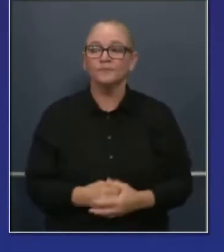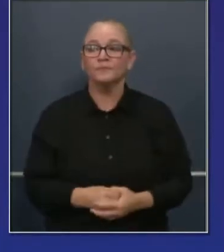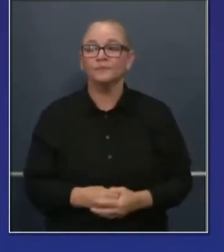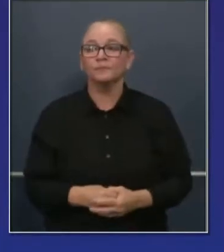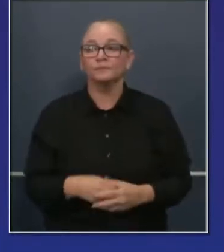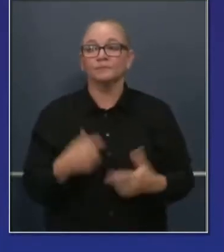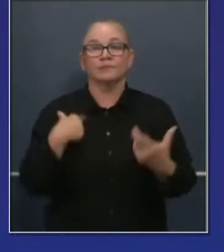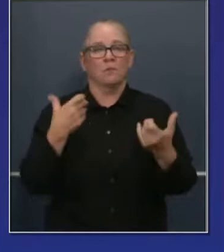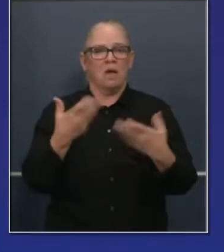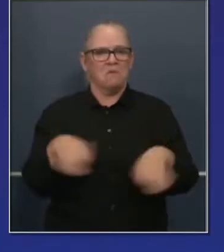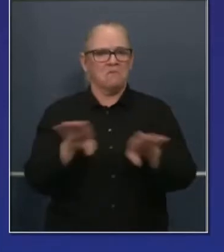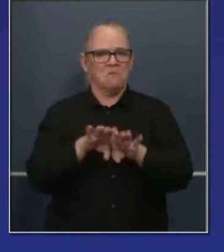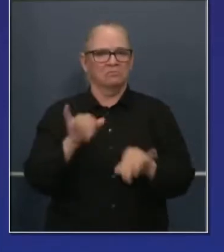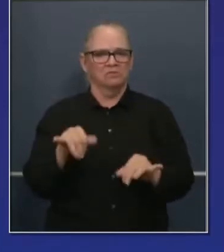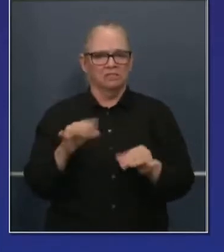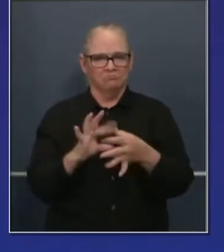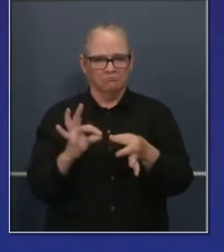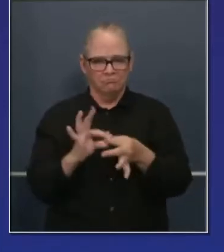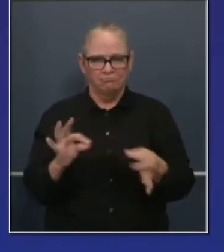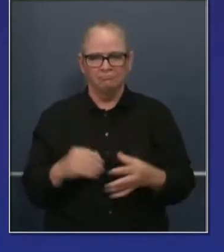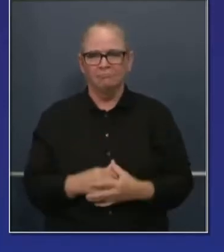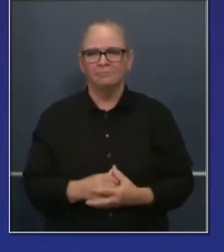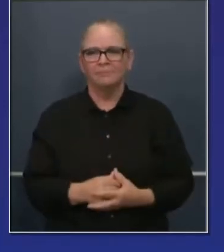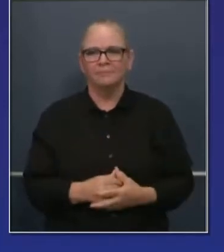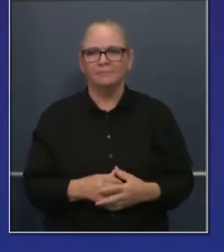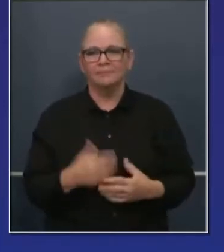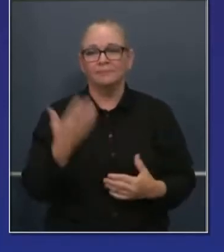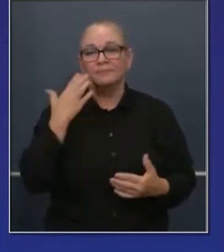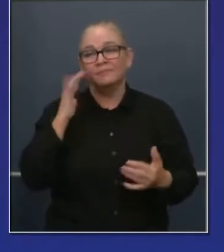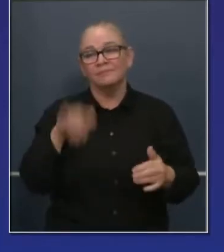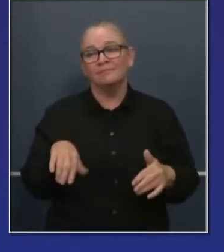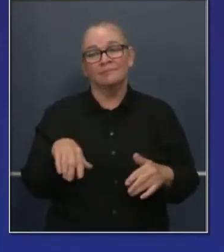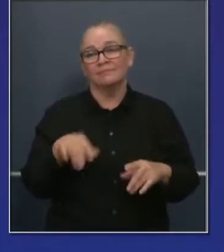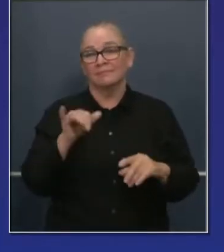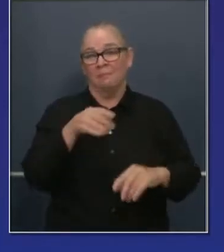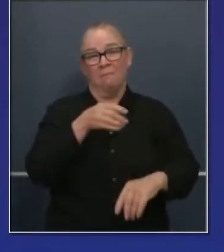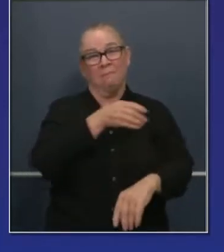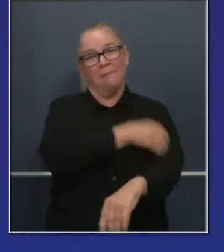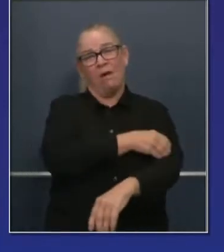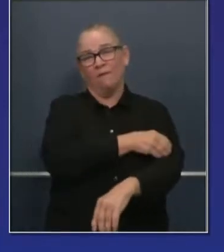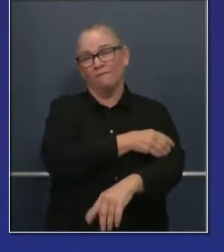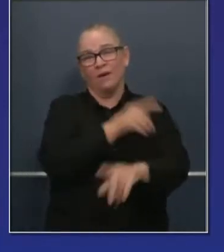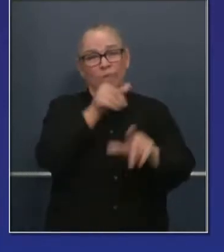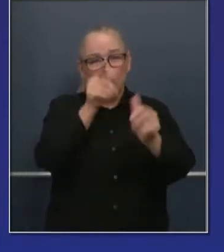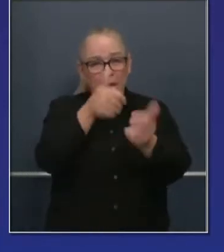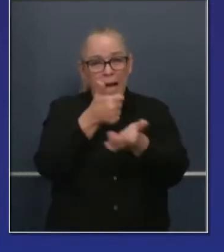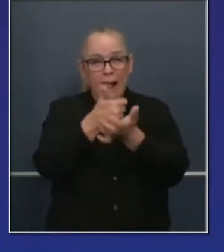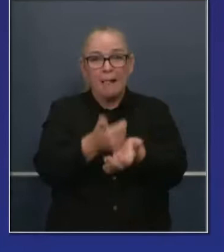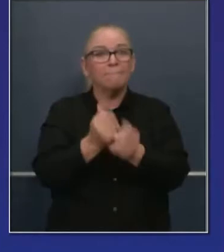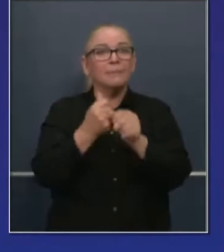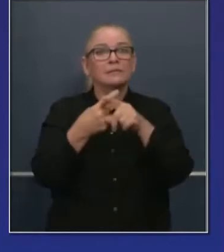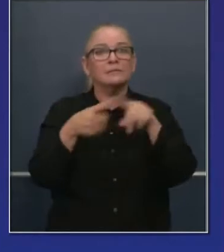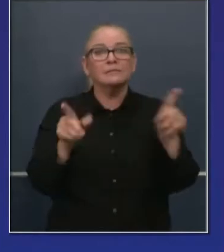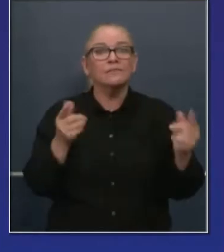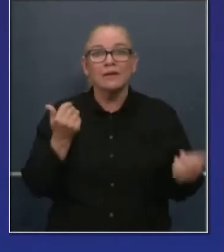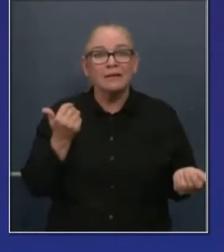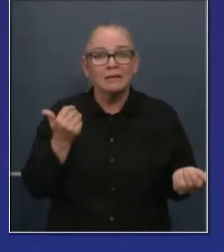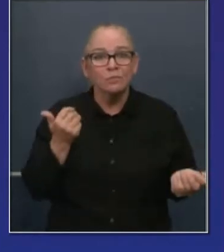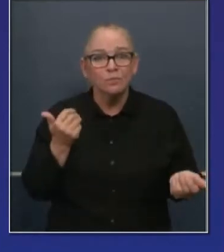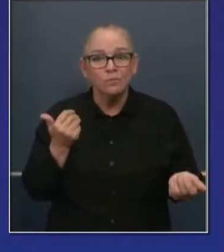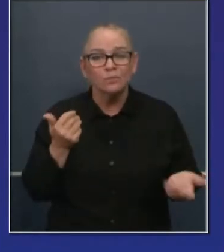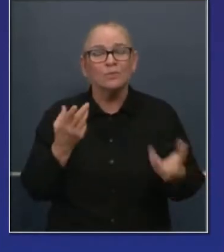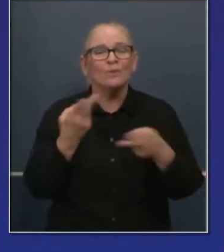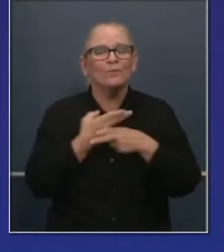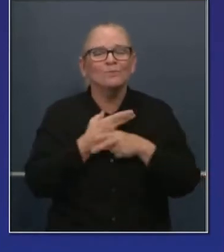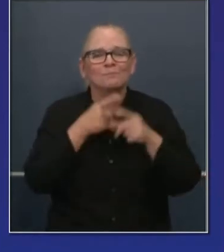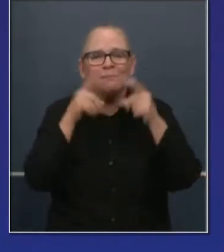do, about the imperative and importance and power of wearing a mask. It was, I thought, very interesting today to read, as I hope